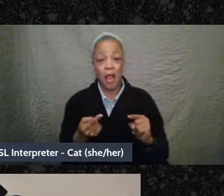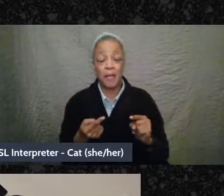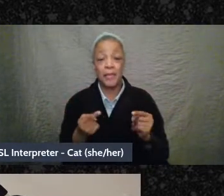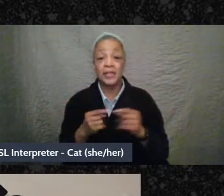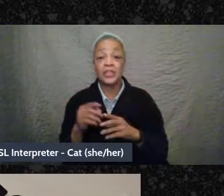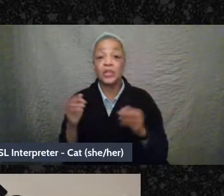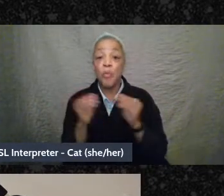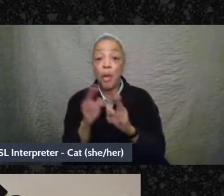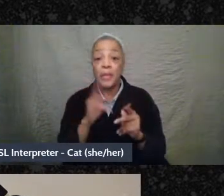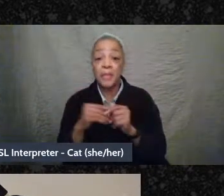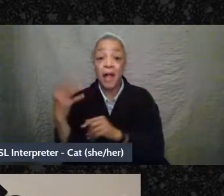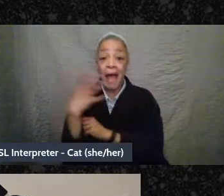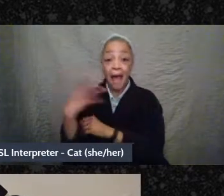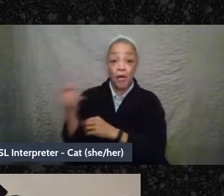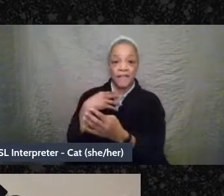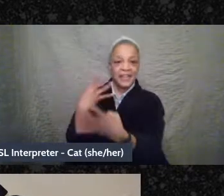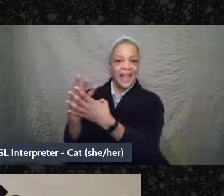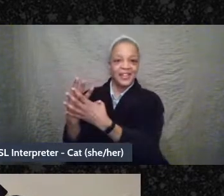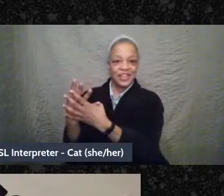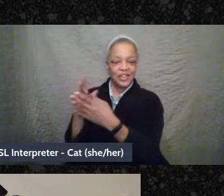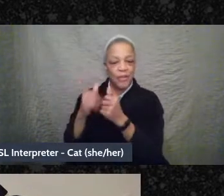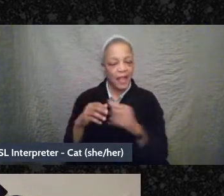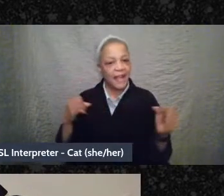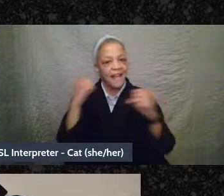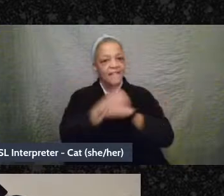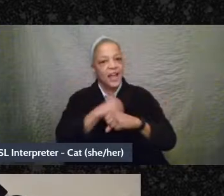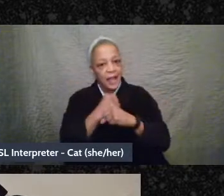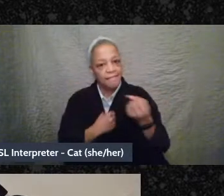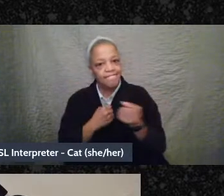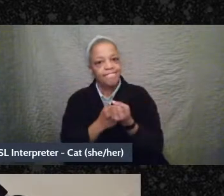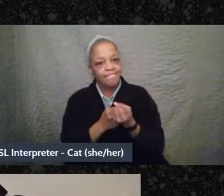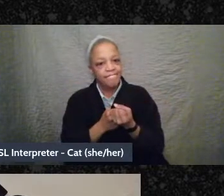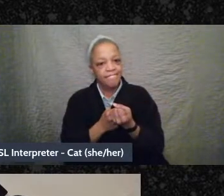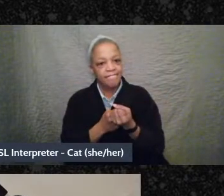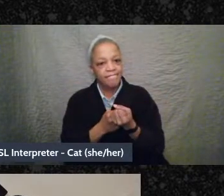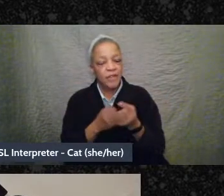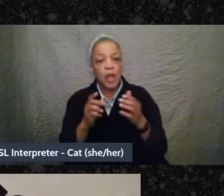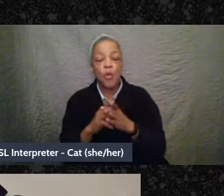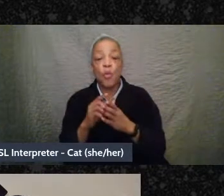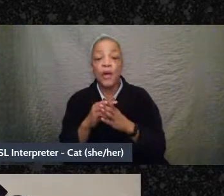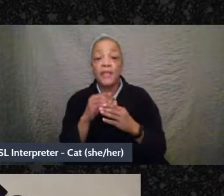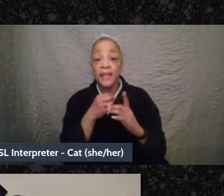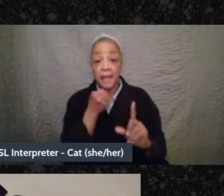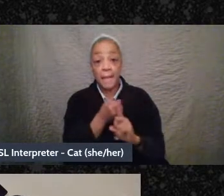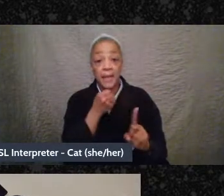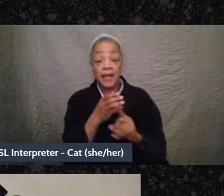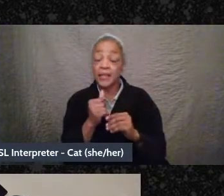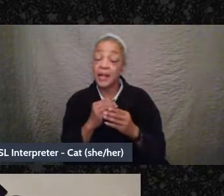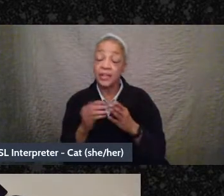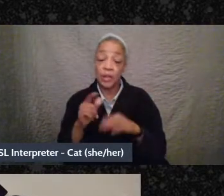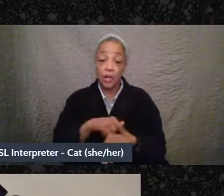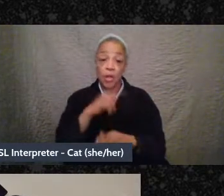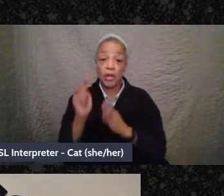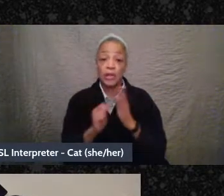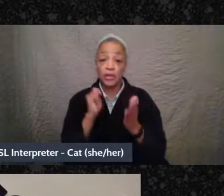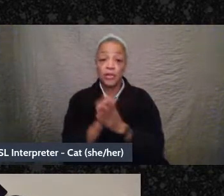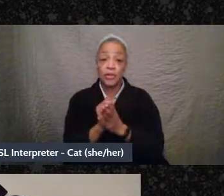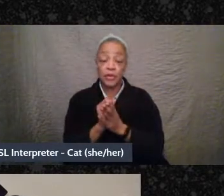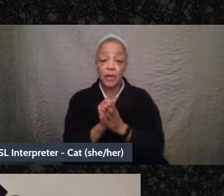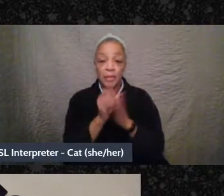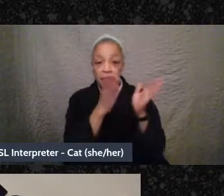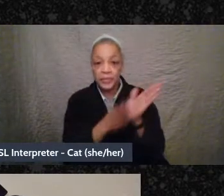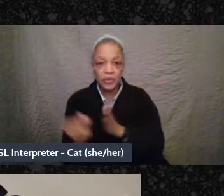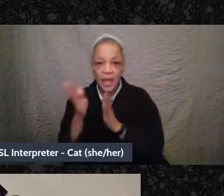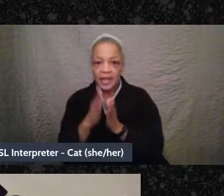fight? And what's that impact on our long-term strategy? So I think those are just constant